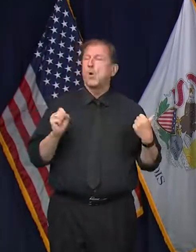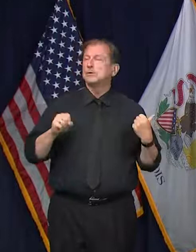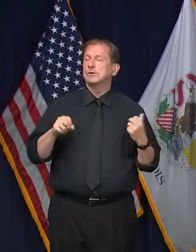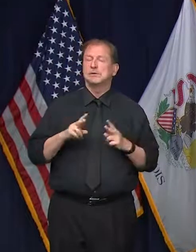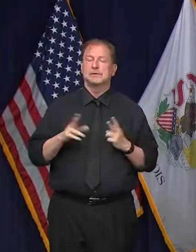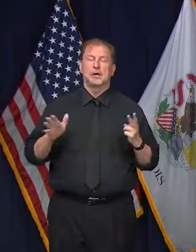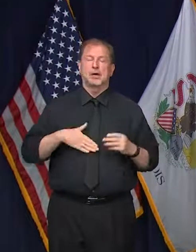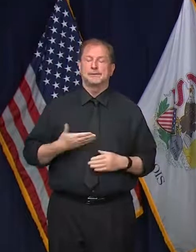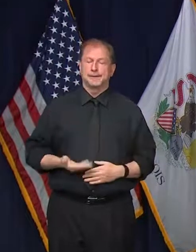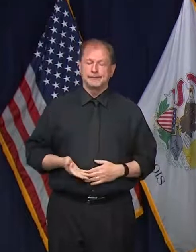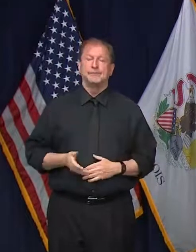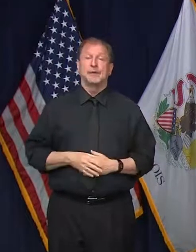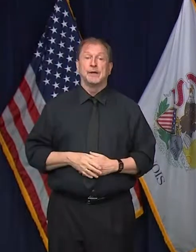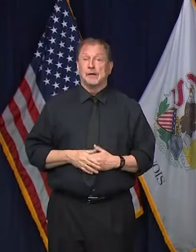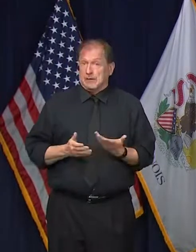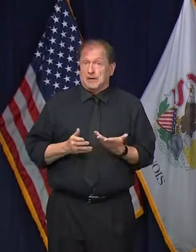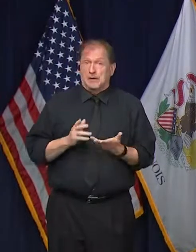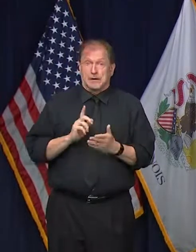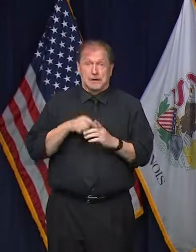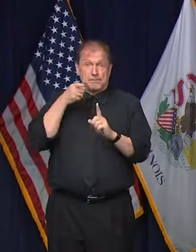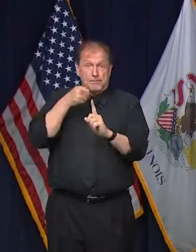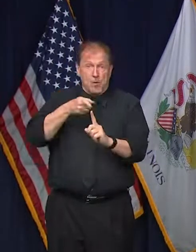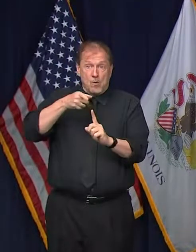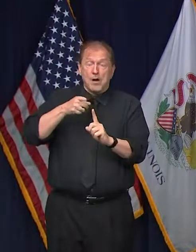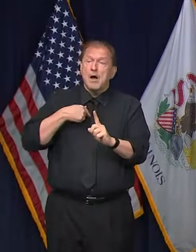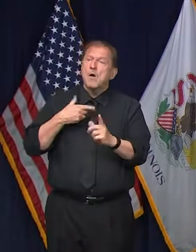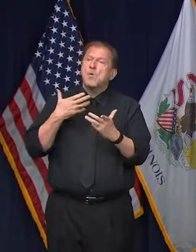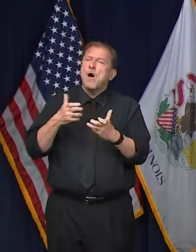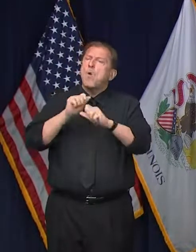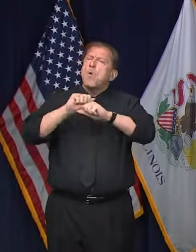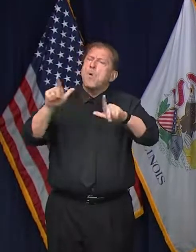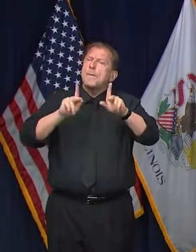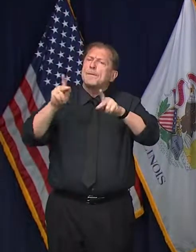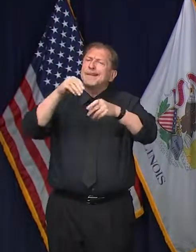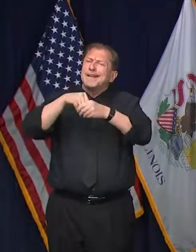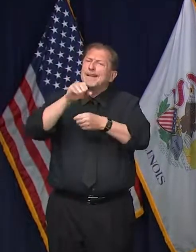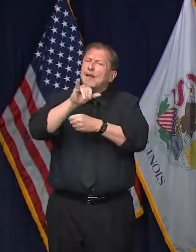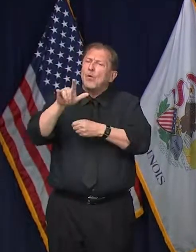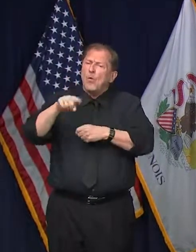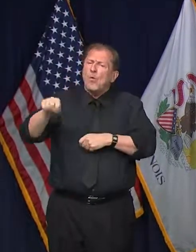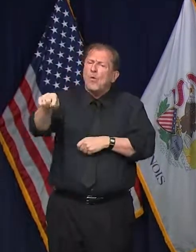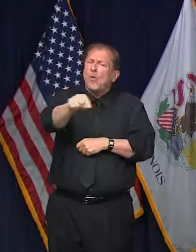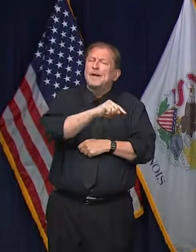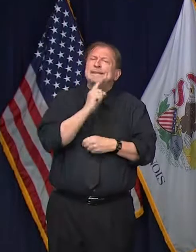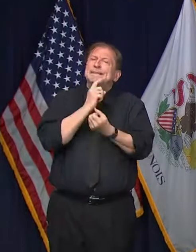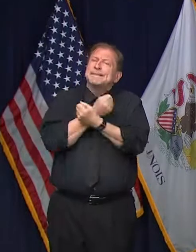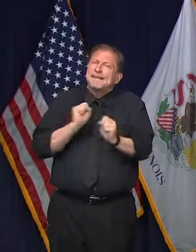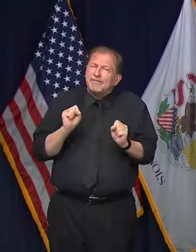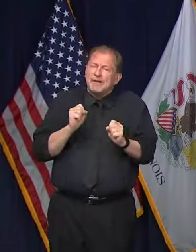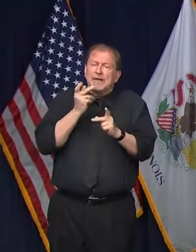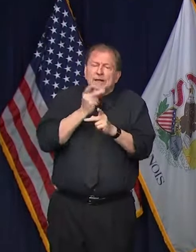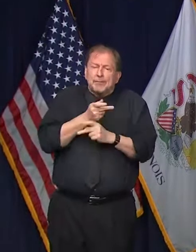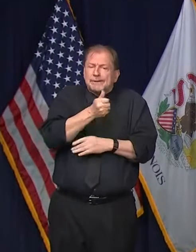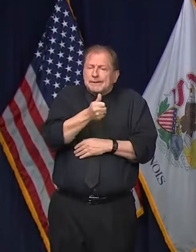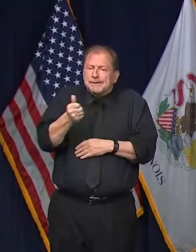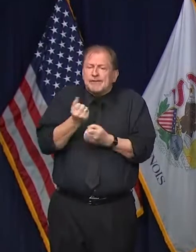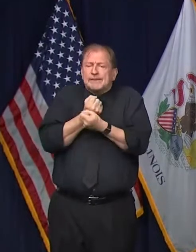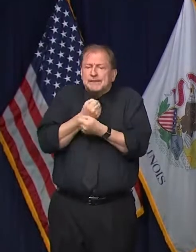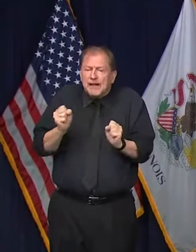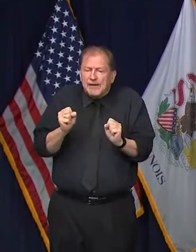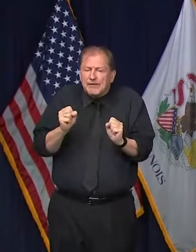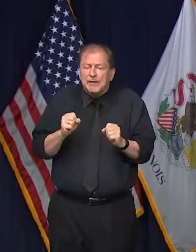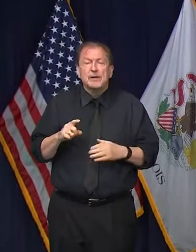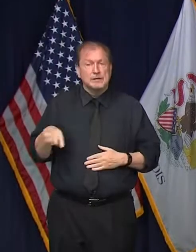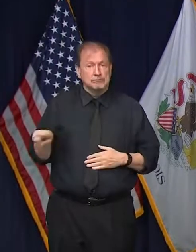the challenge here is I want every resident of Illinois safe. I want them to keep themselves safe. They have the ability to